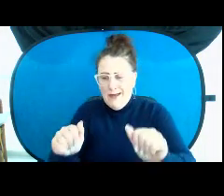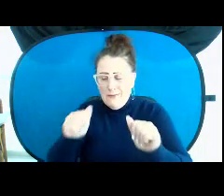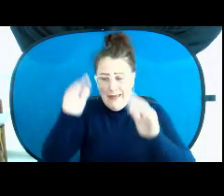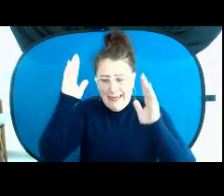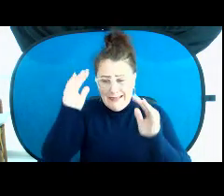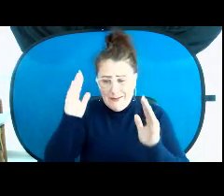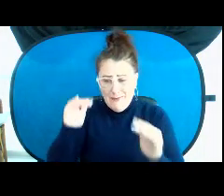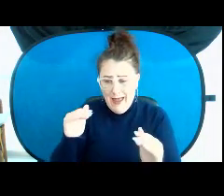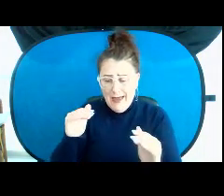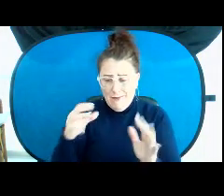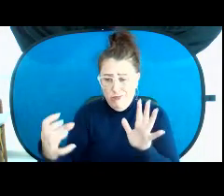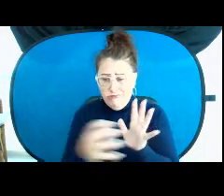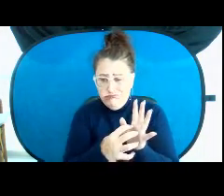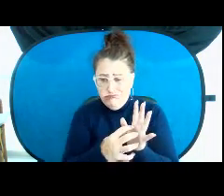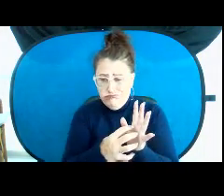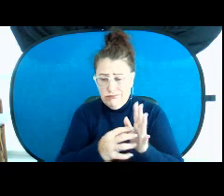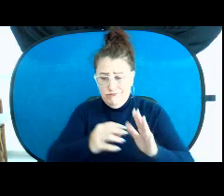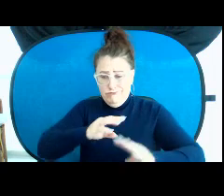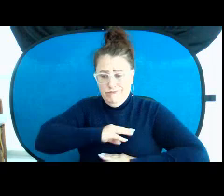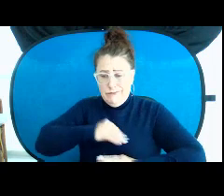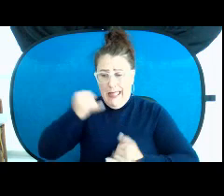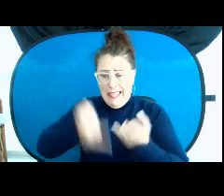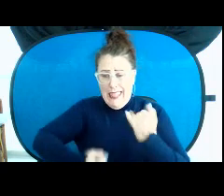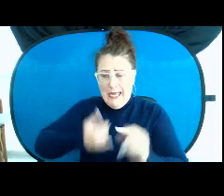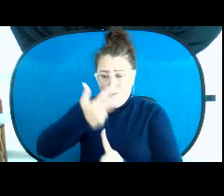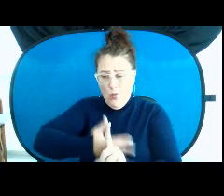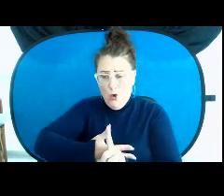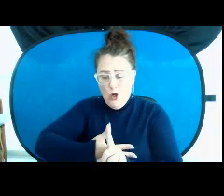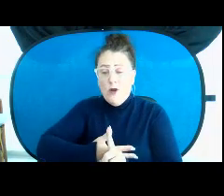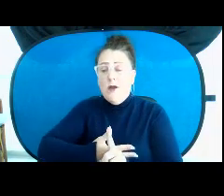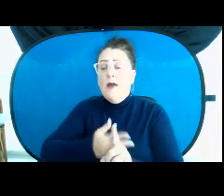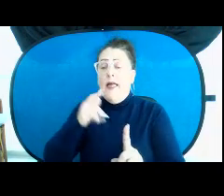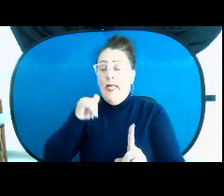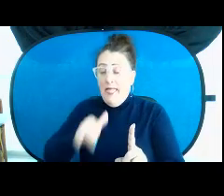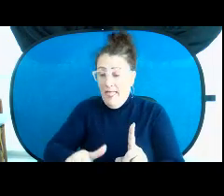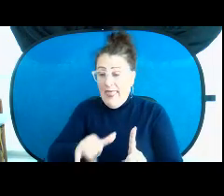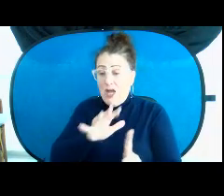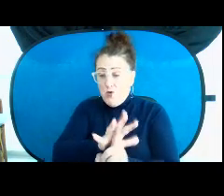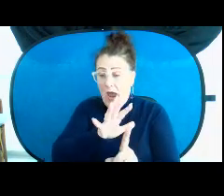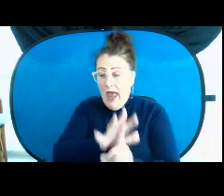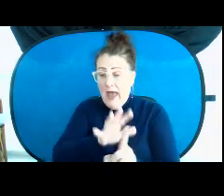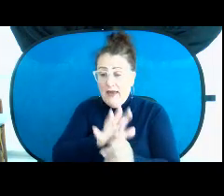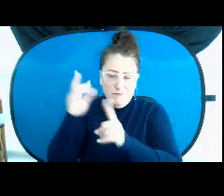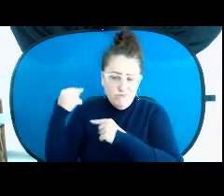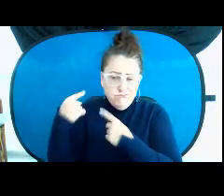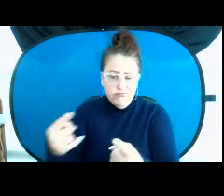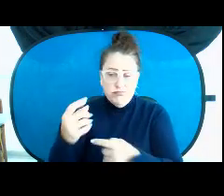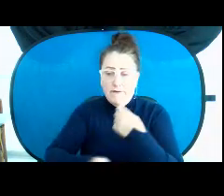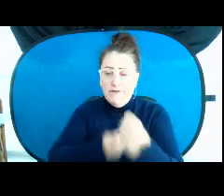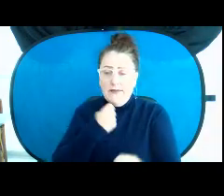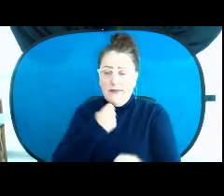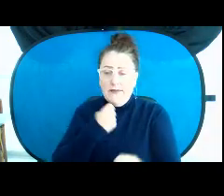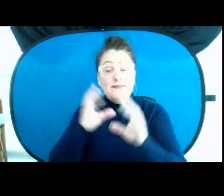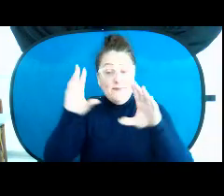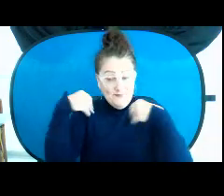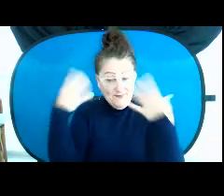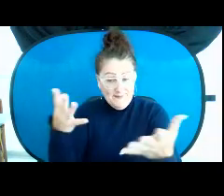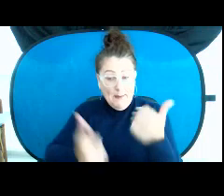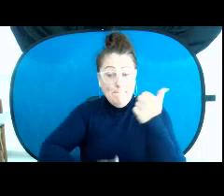part of the portfolio to be delivered in the last quarter? That trend has been consistent over the years, and we did manage to deliver most